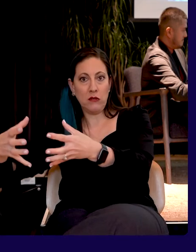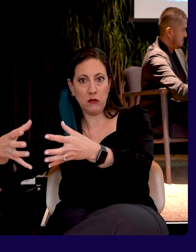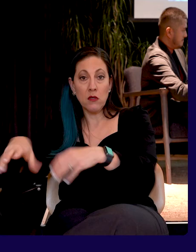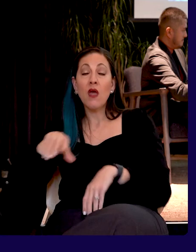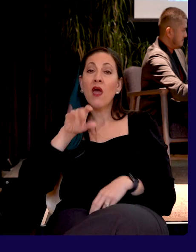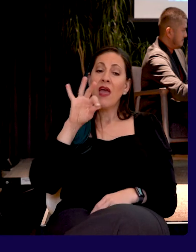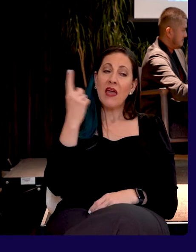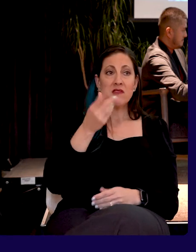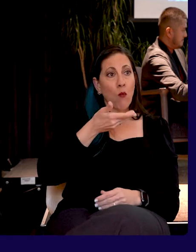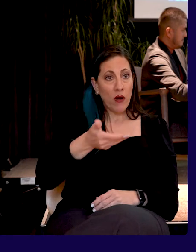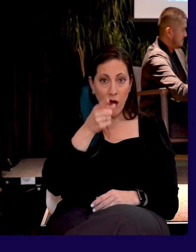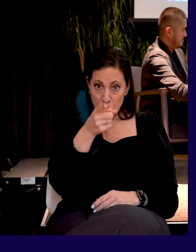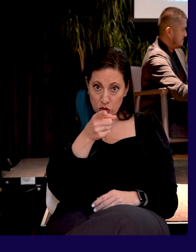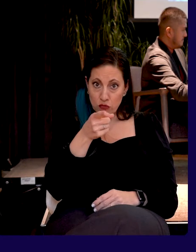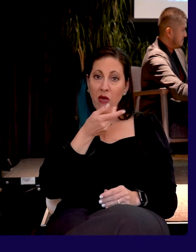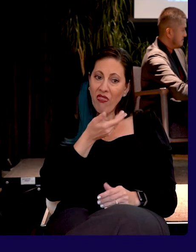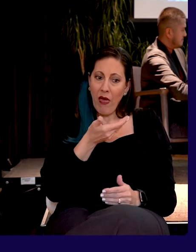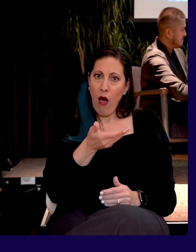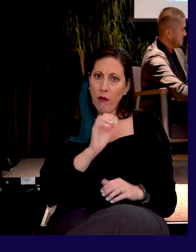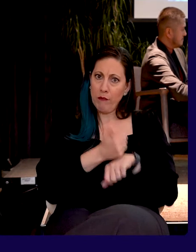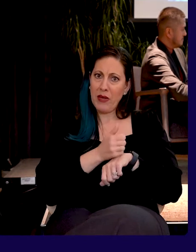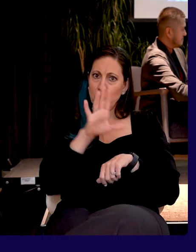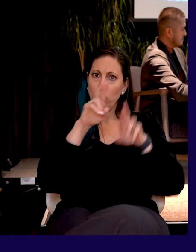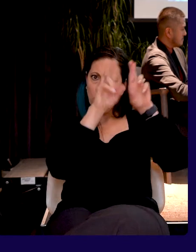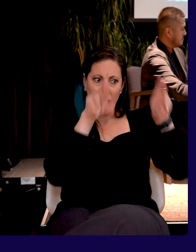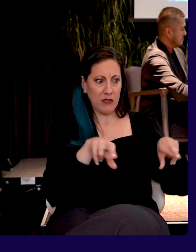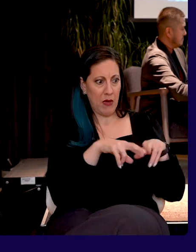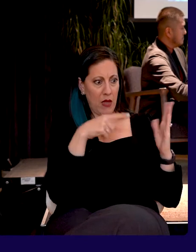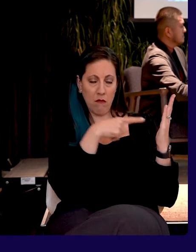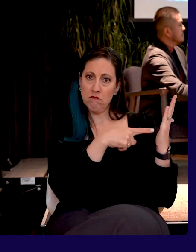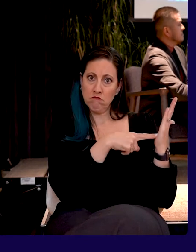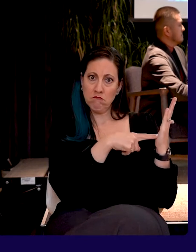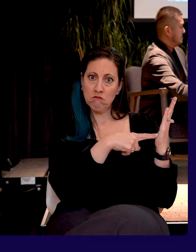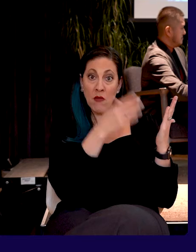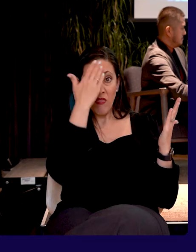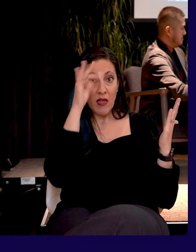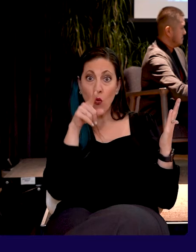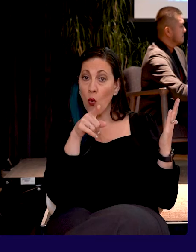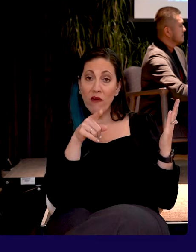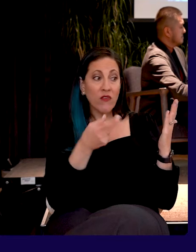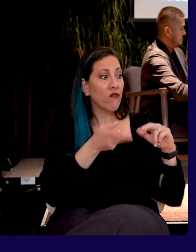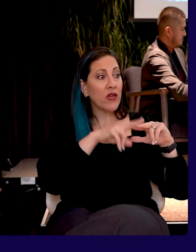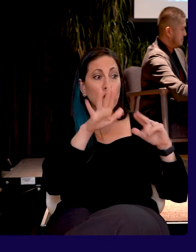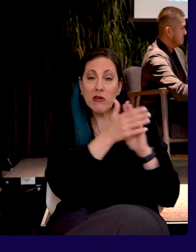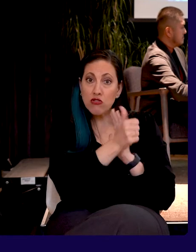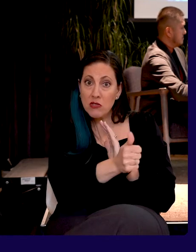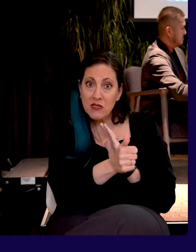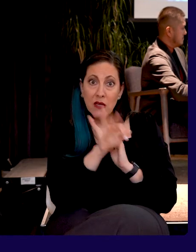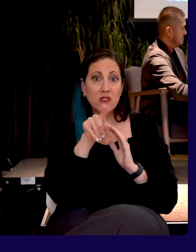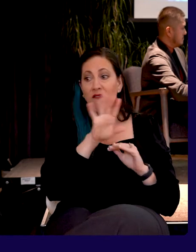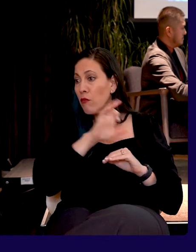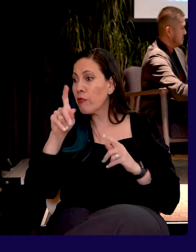someone hires you, they hire you for what's on your resume. They don't know if you've been there for 2 or 3 years, if you've skilled up, if you went back to